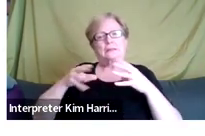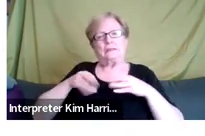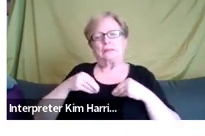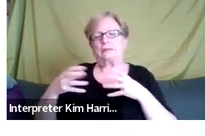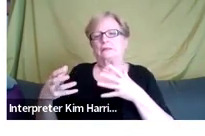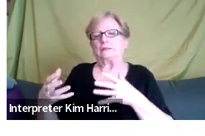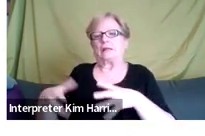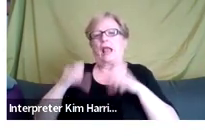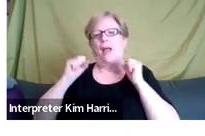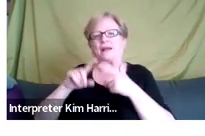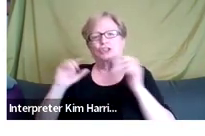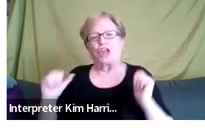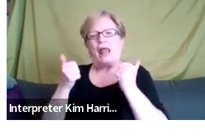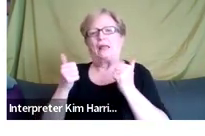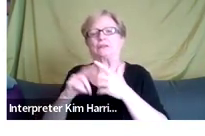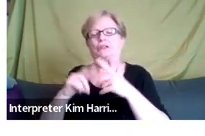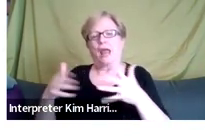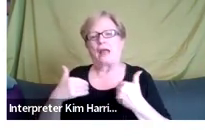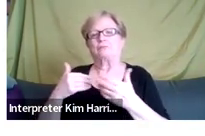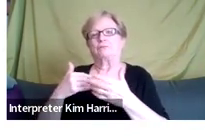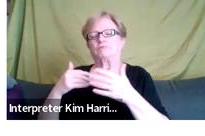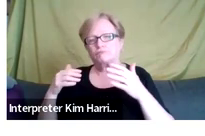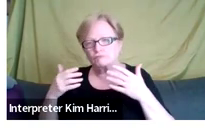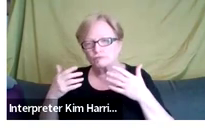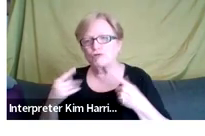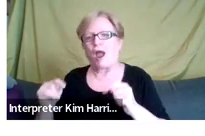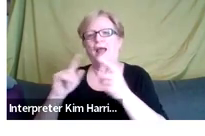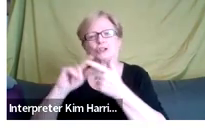collectively, make that change. And so,